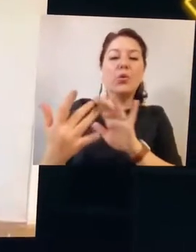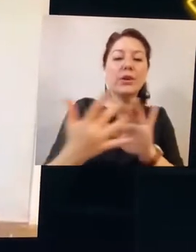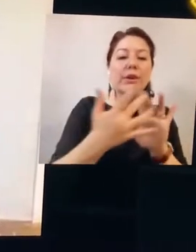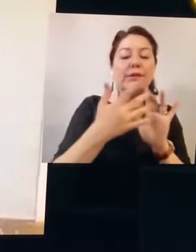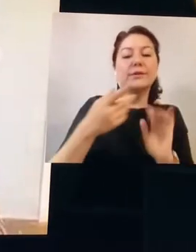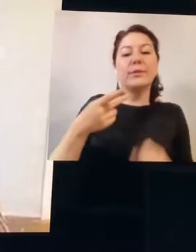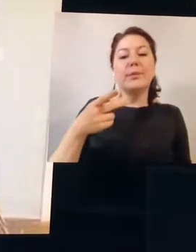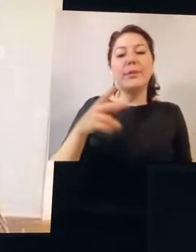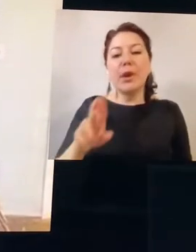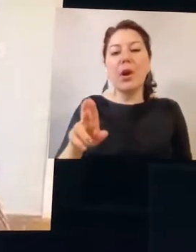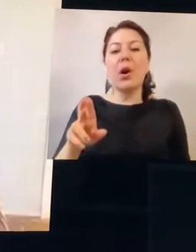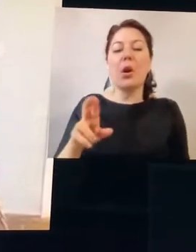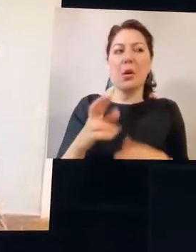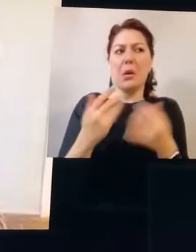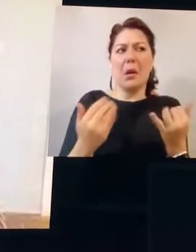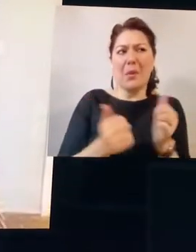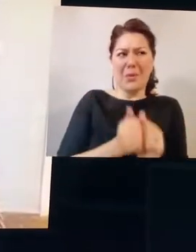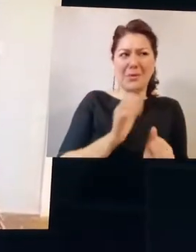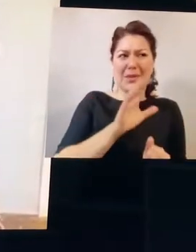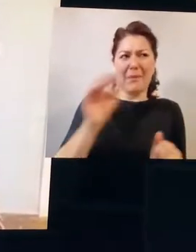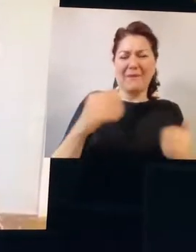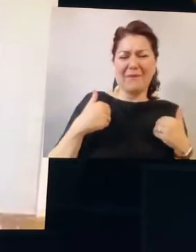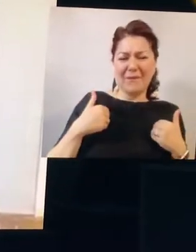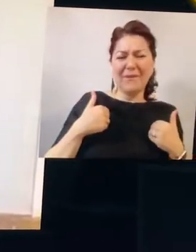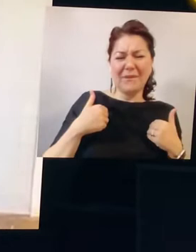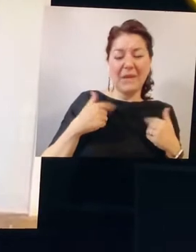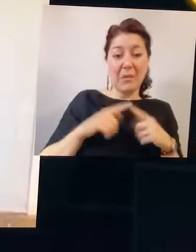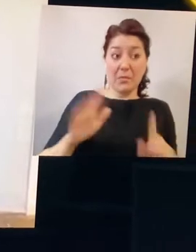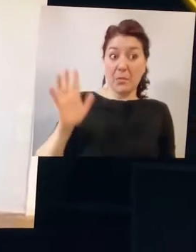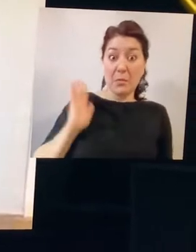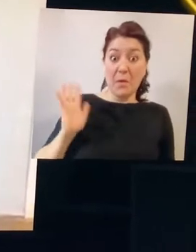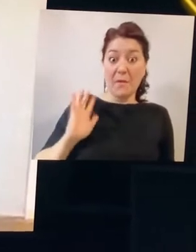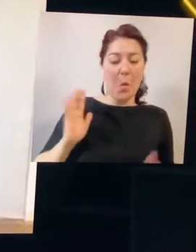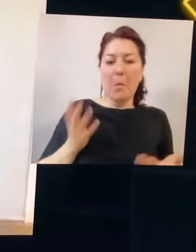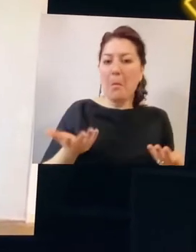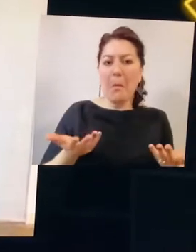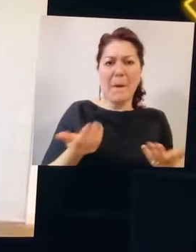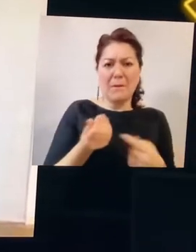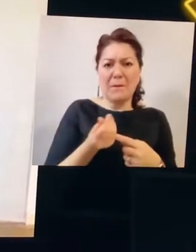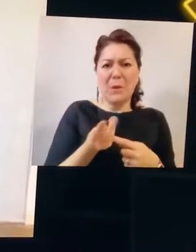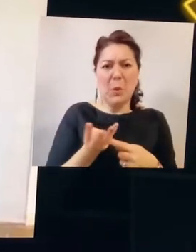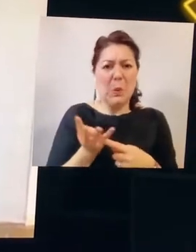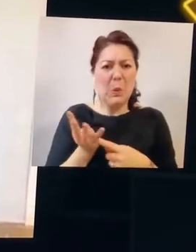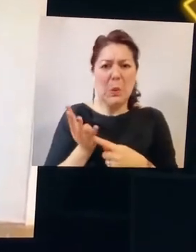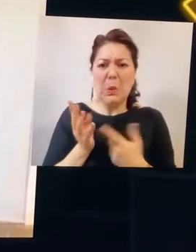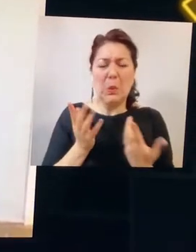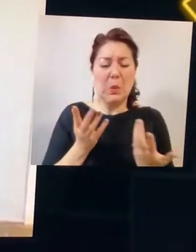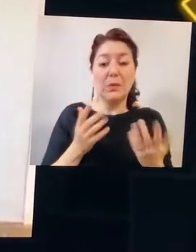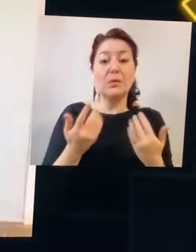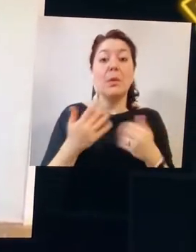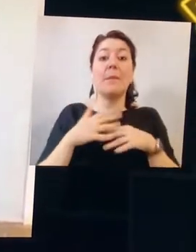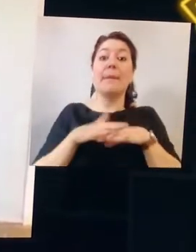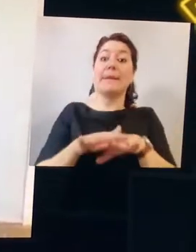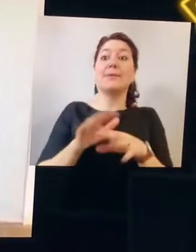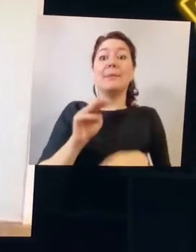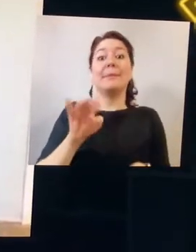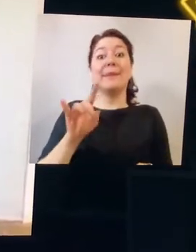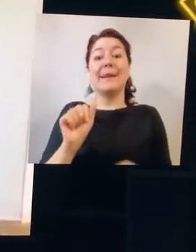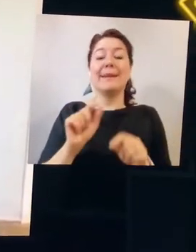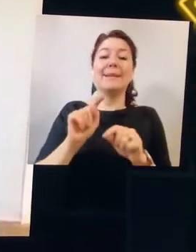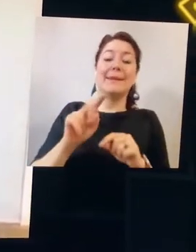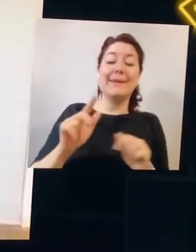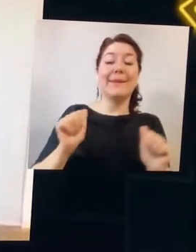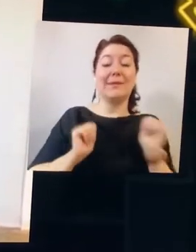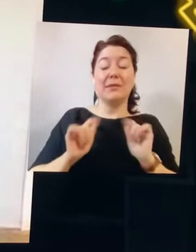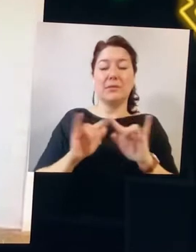of almost every company. But back then, there were very few and far between. So when mainstream media wanted to find out anything about the Latino